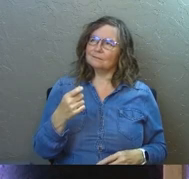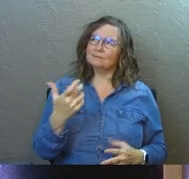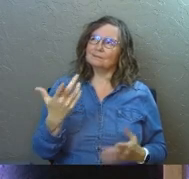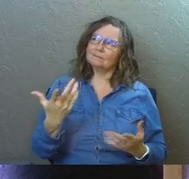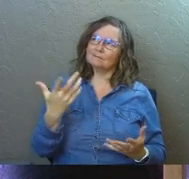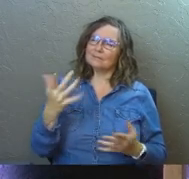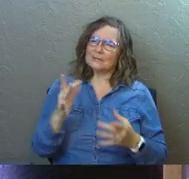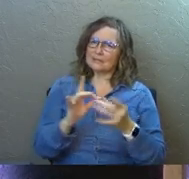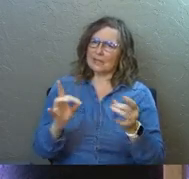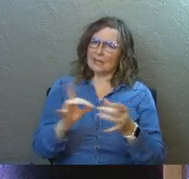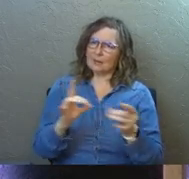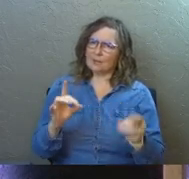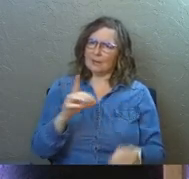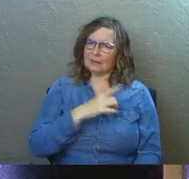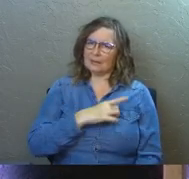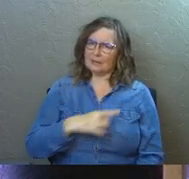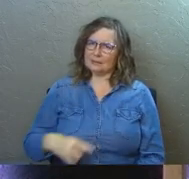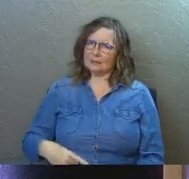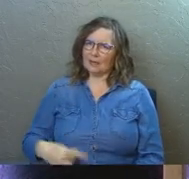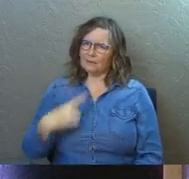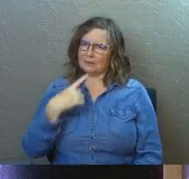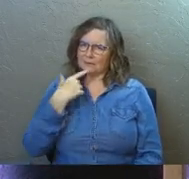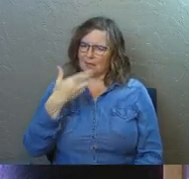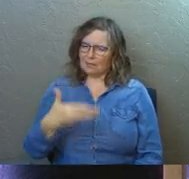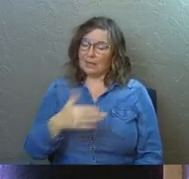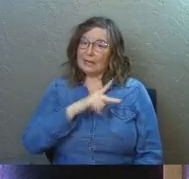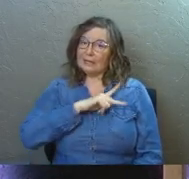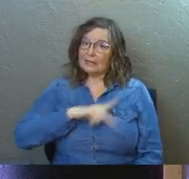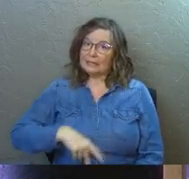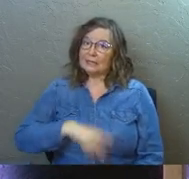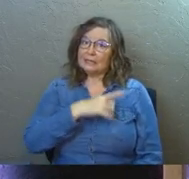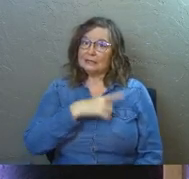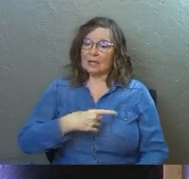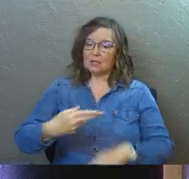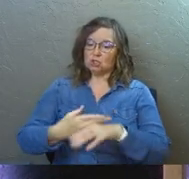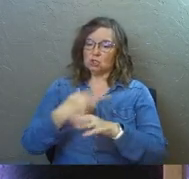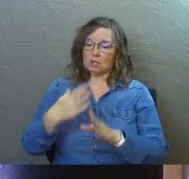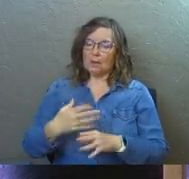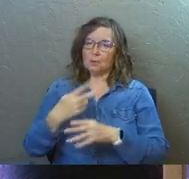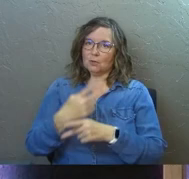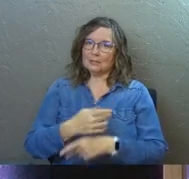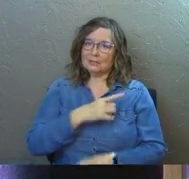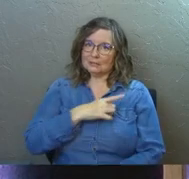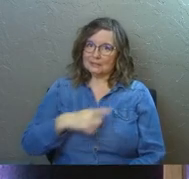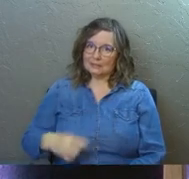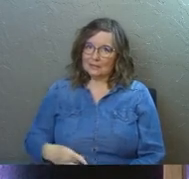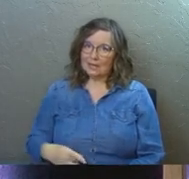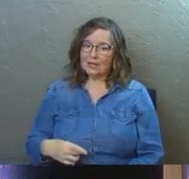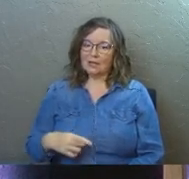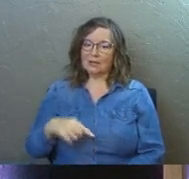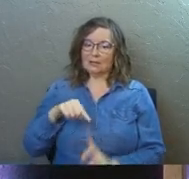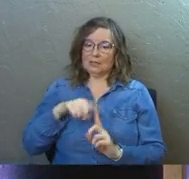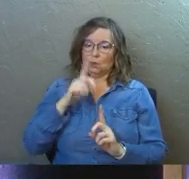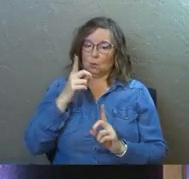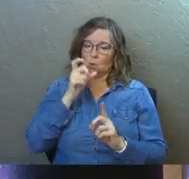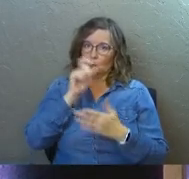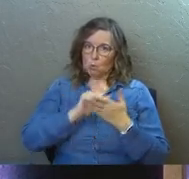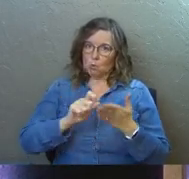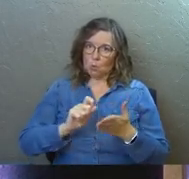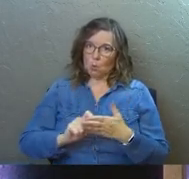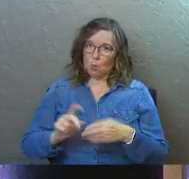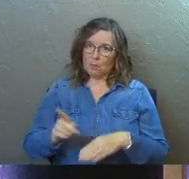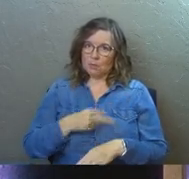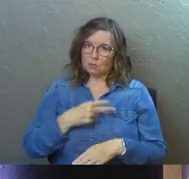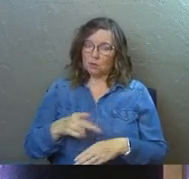unique kind of statement that David is making there. King David, Shepherd David. David is the one who wrote this